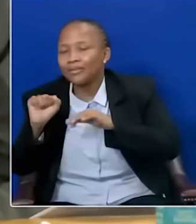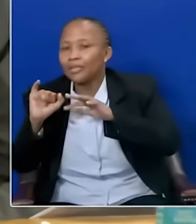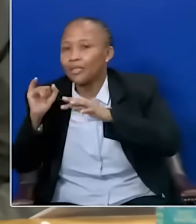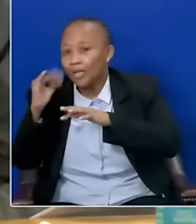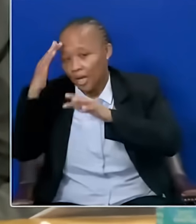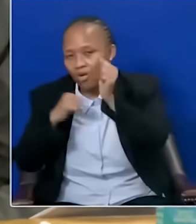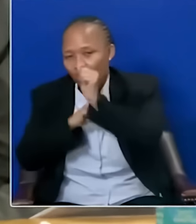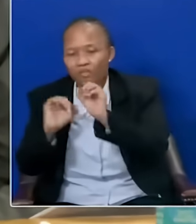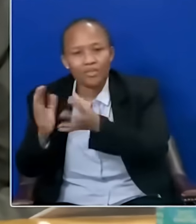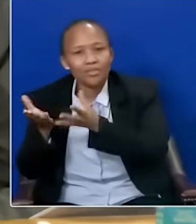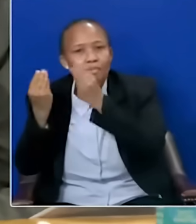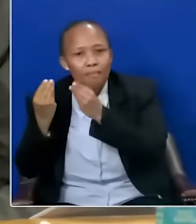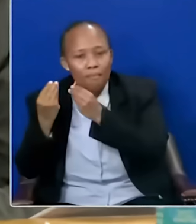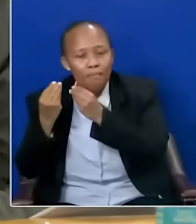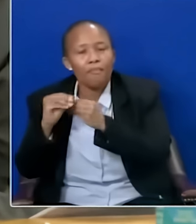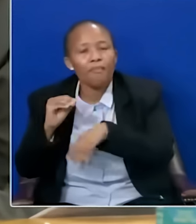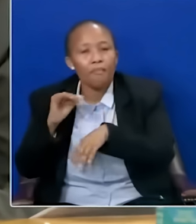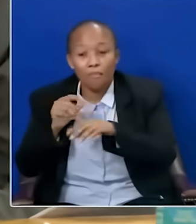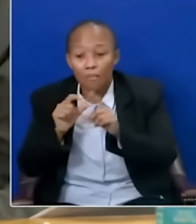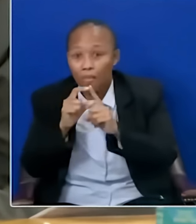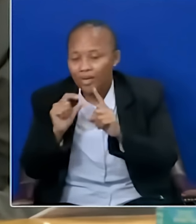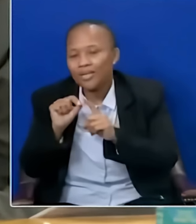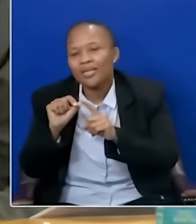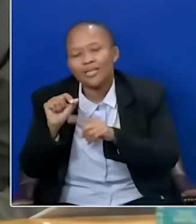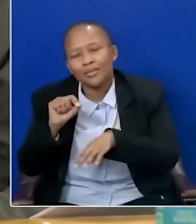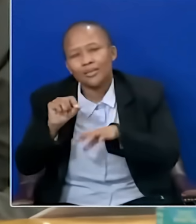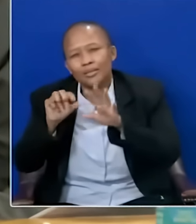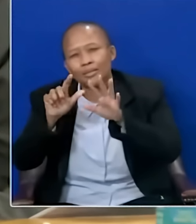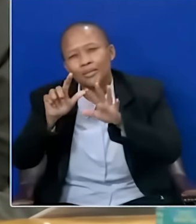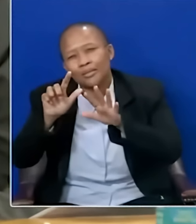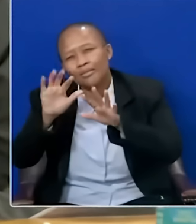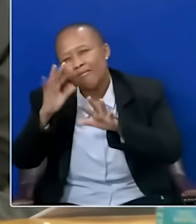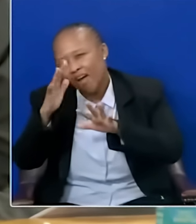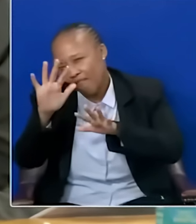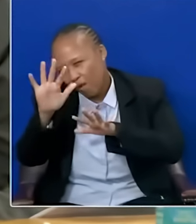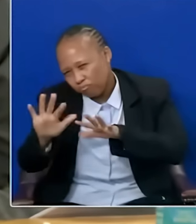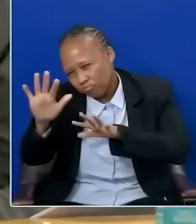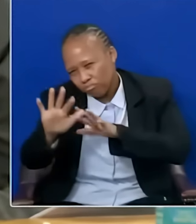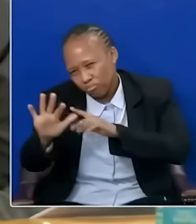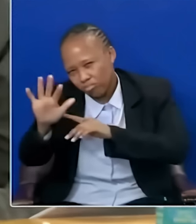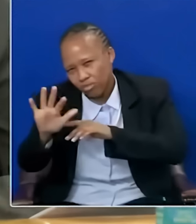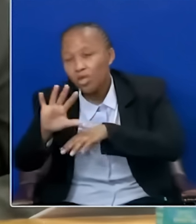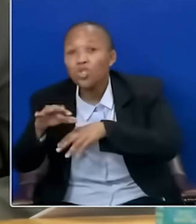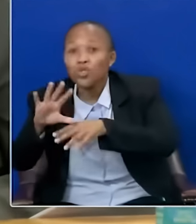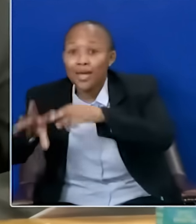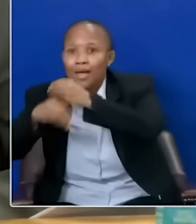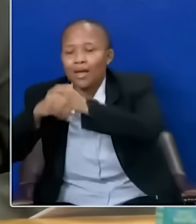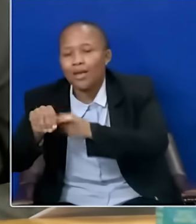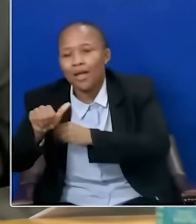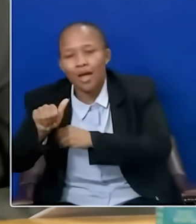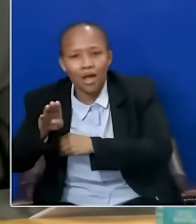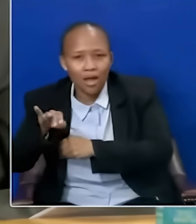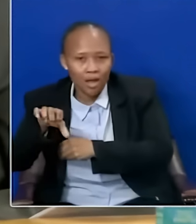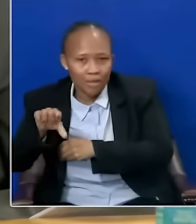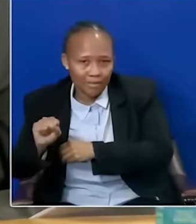1,700 samples per month to enter into ABIS. With a current full complement of ABIS analysts working full-time